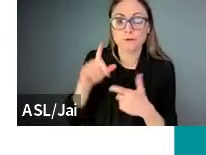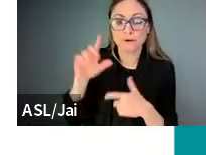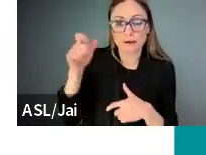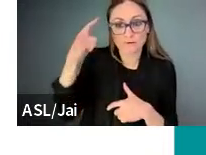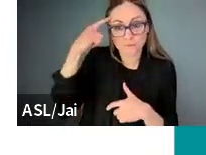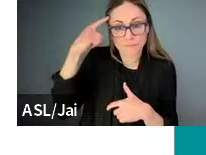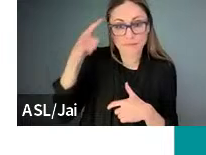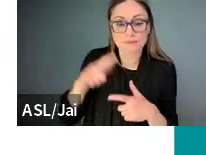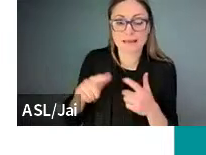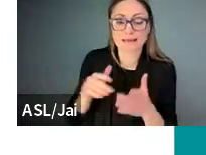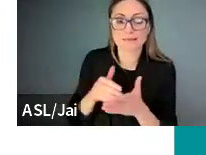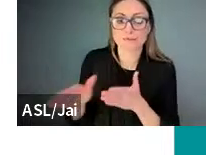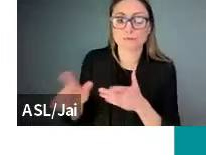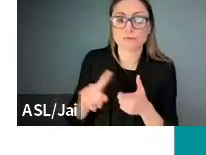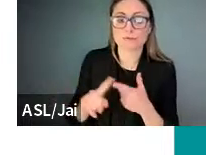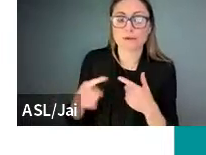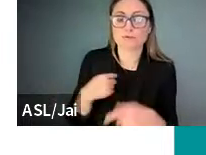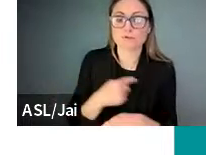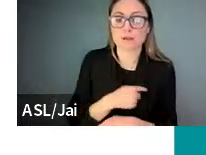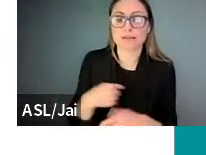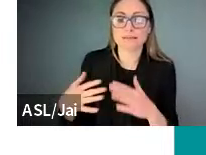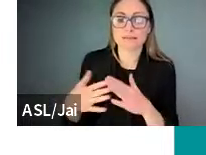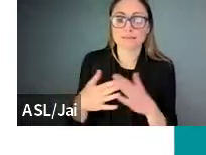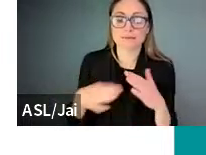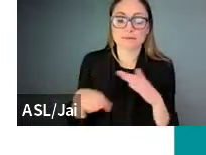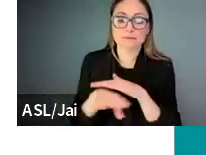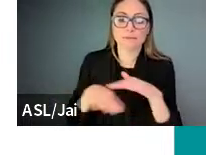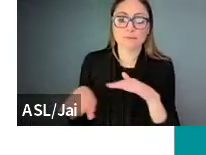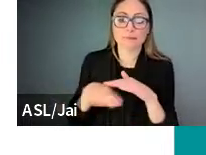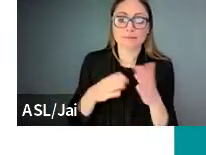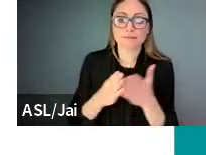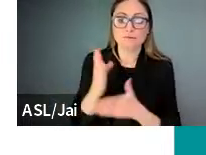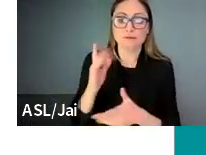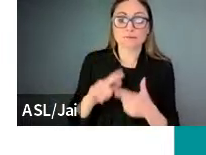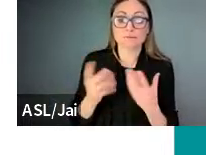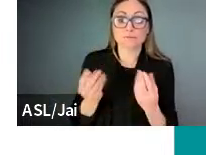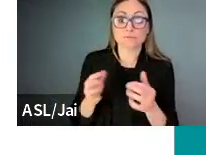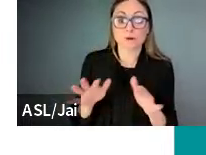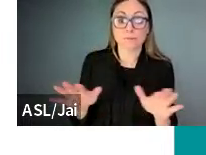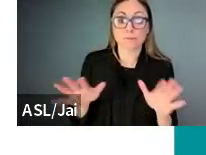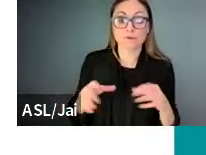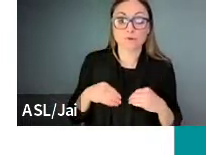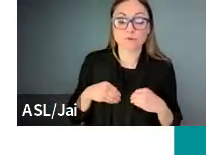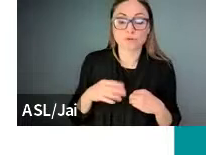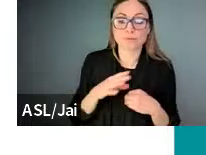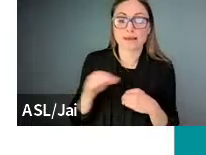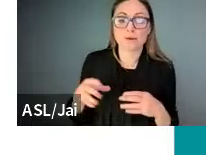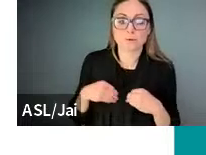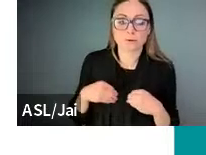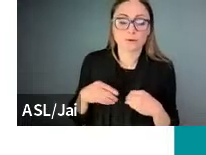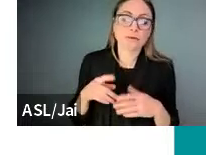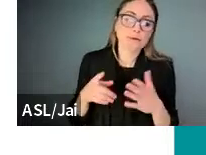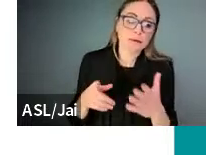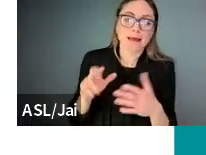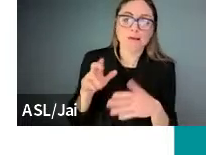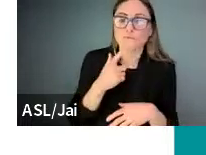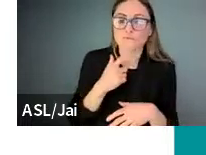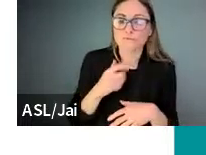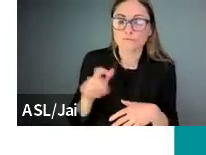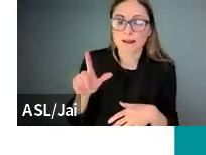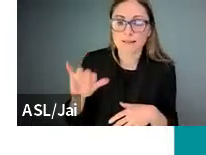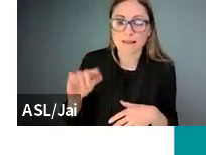Chinese Americans from basic rights, including property ownership and voting, reservations, redlining, and other